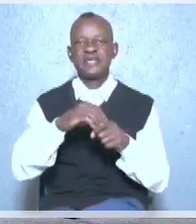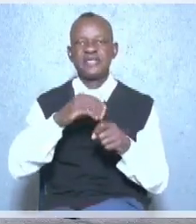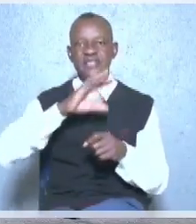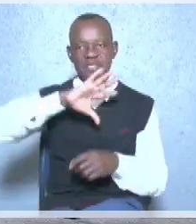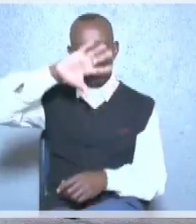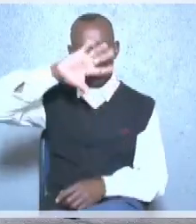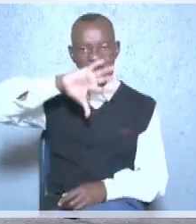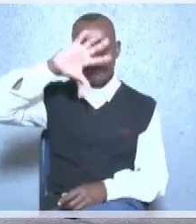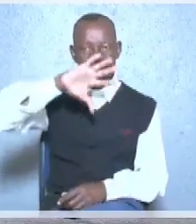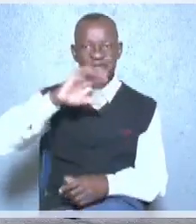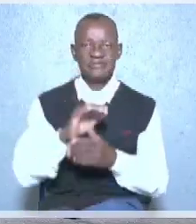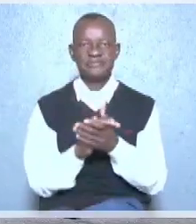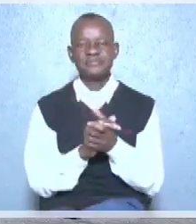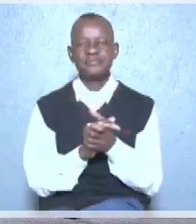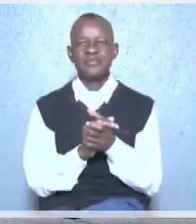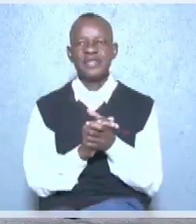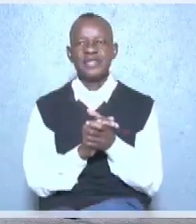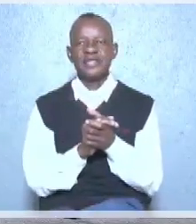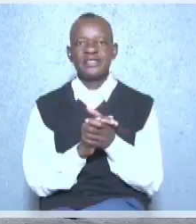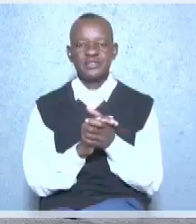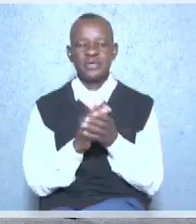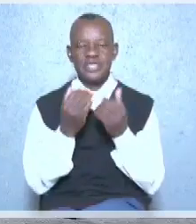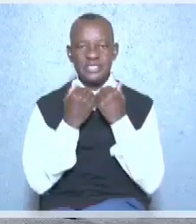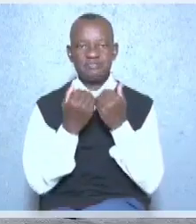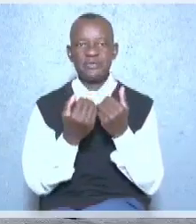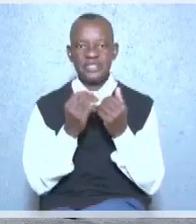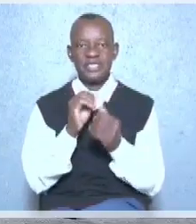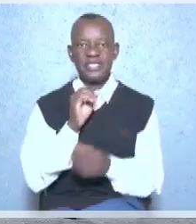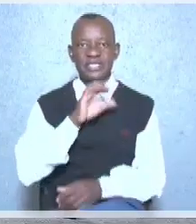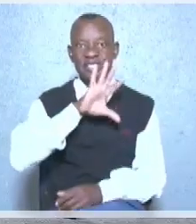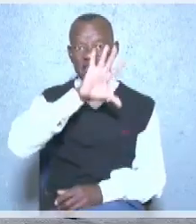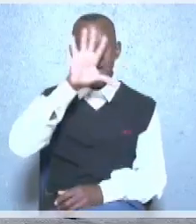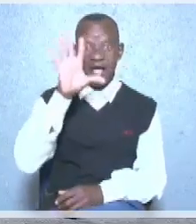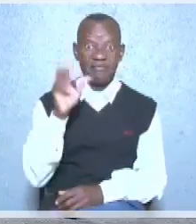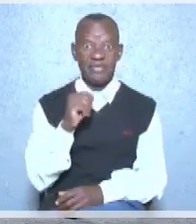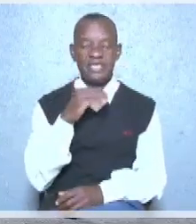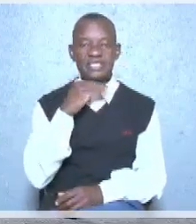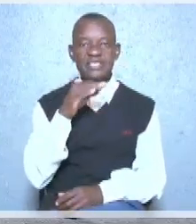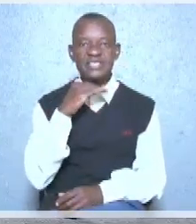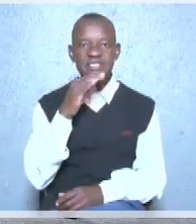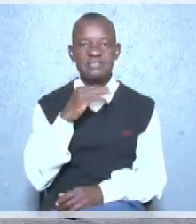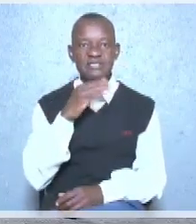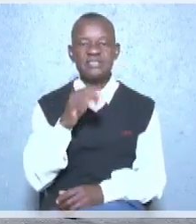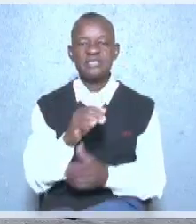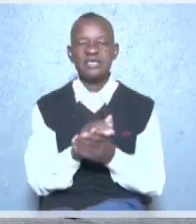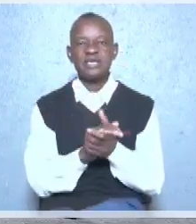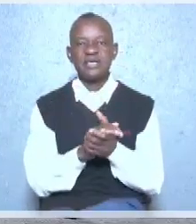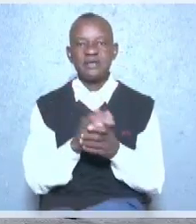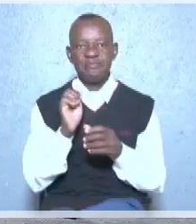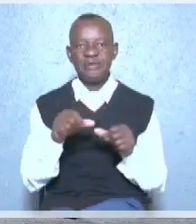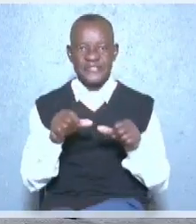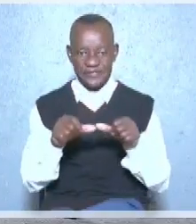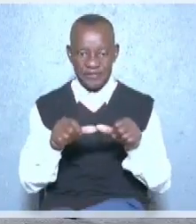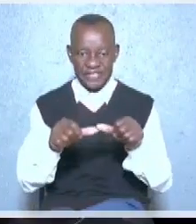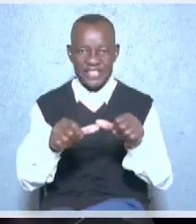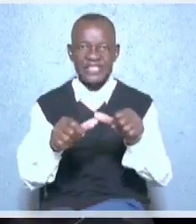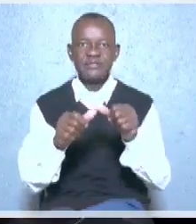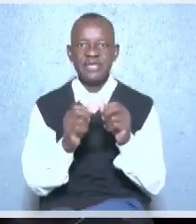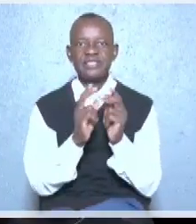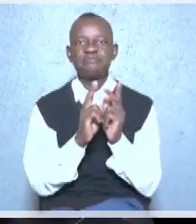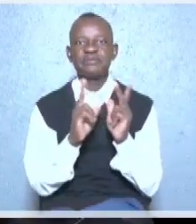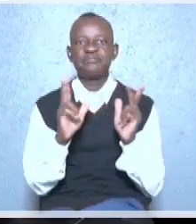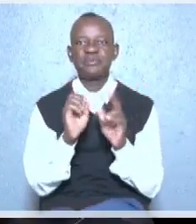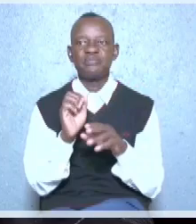history has been passed on orally, you find that the version of this one uncle differs from the other one's